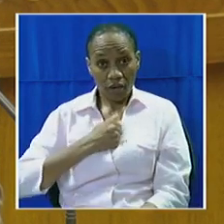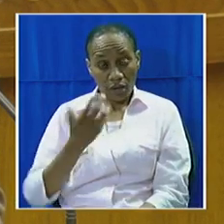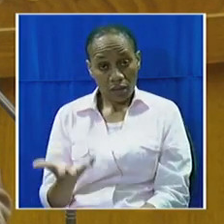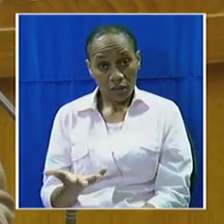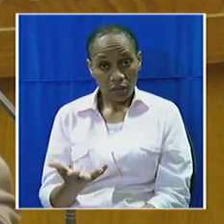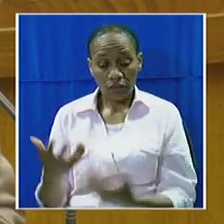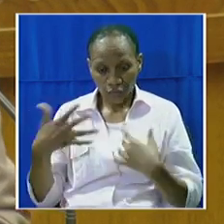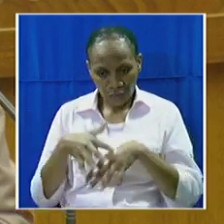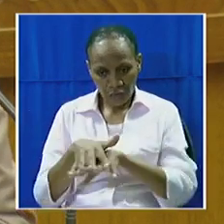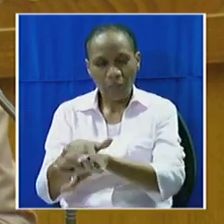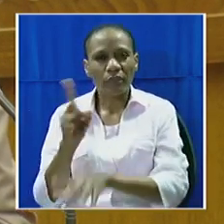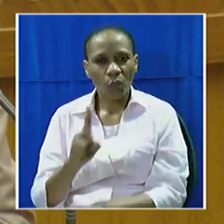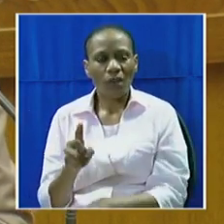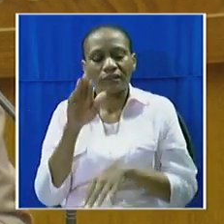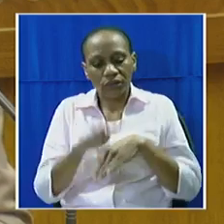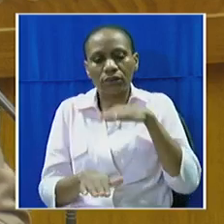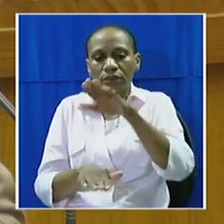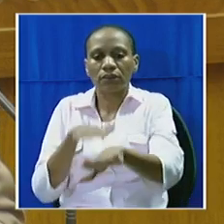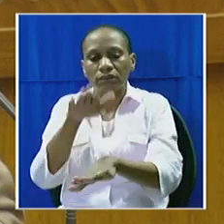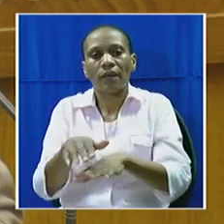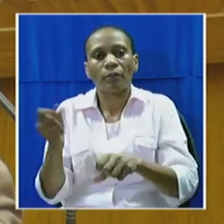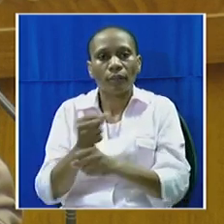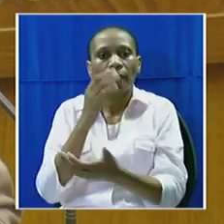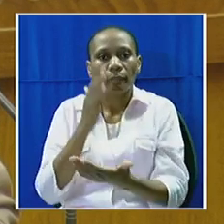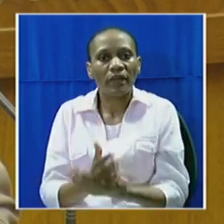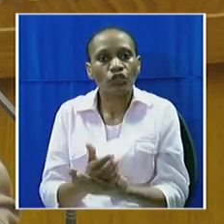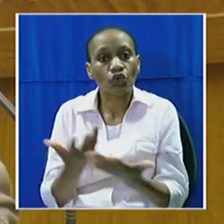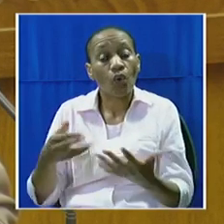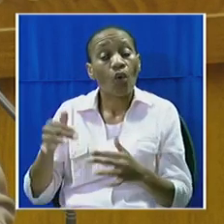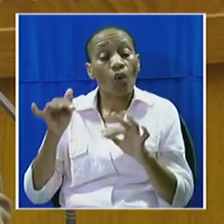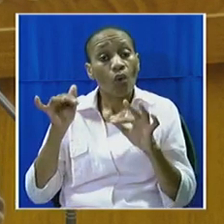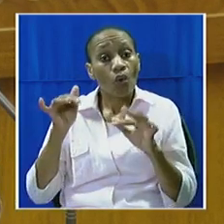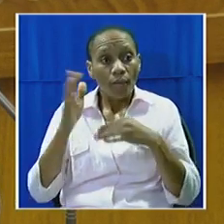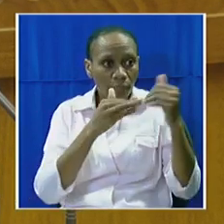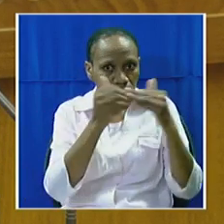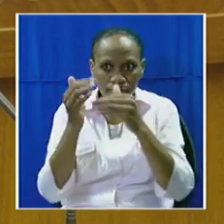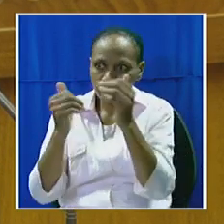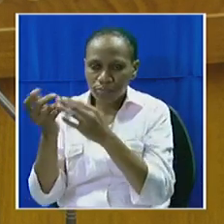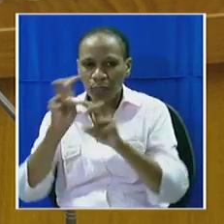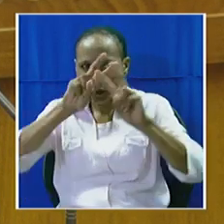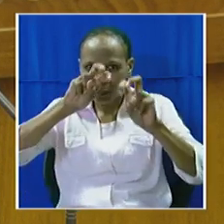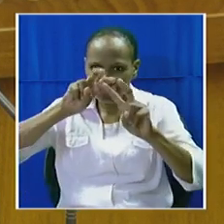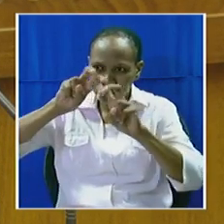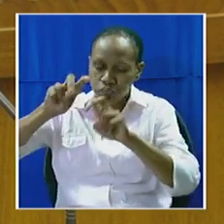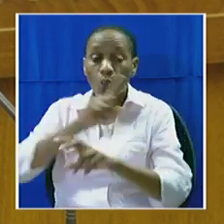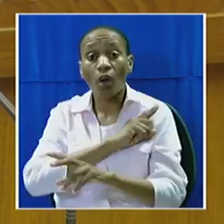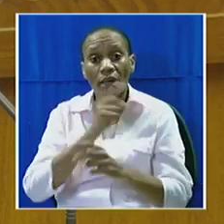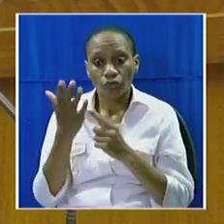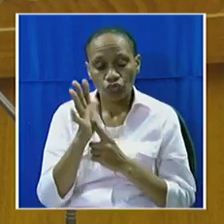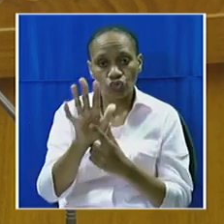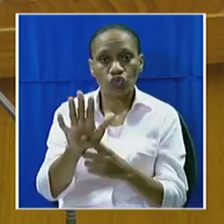has implemented practical steps in her capacity as Minister of Public Works and Infrastructure to demonstrate